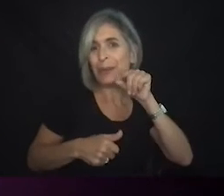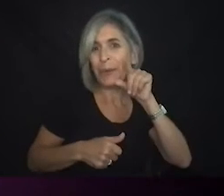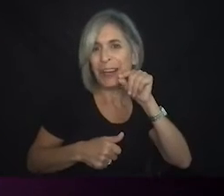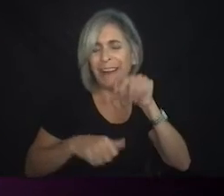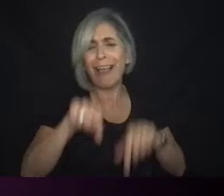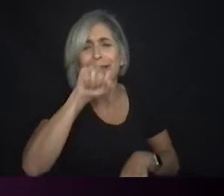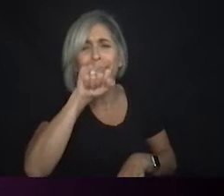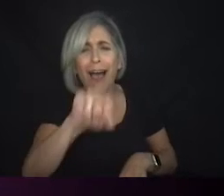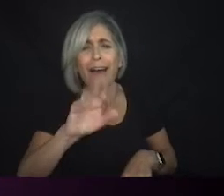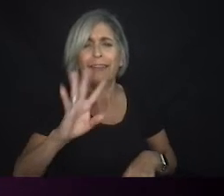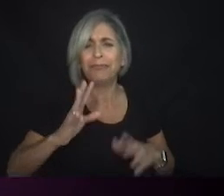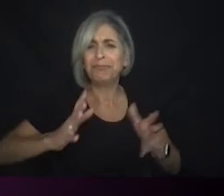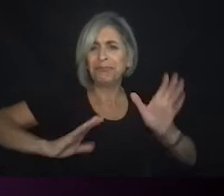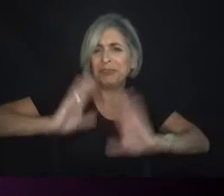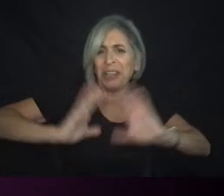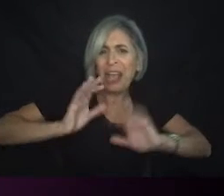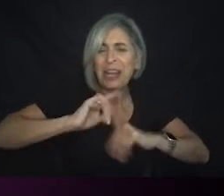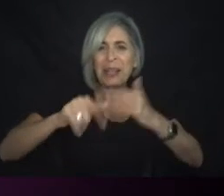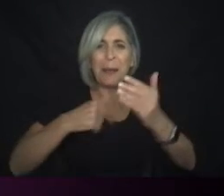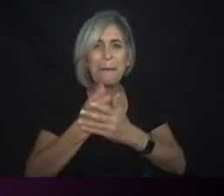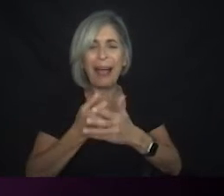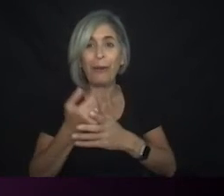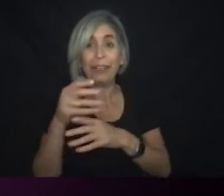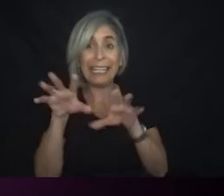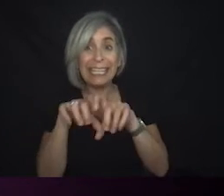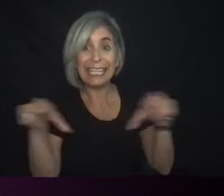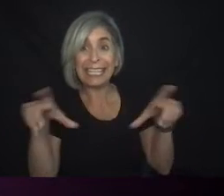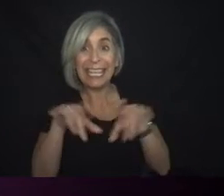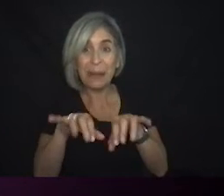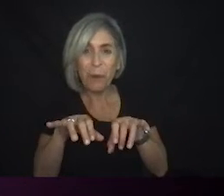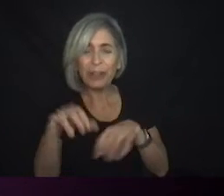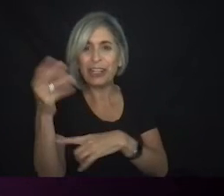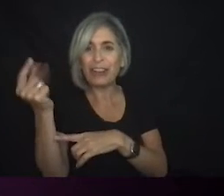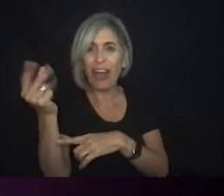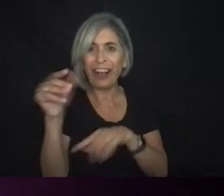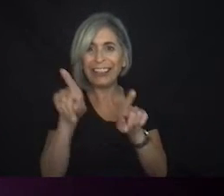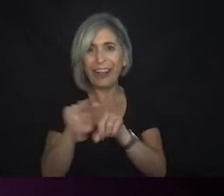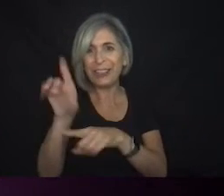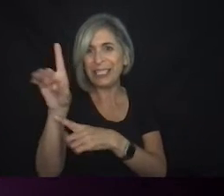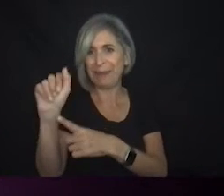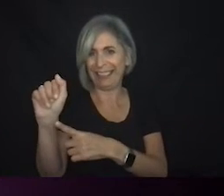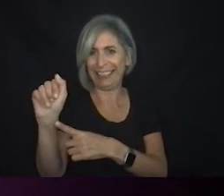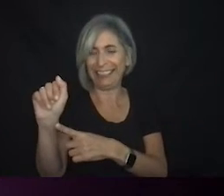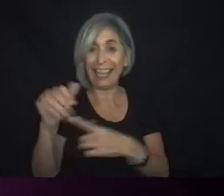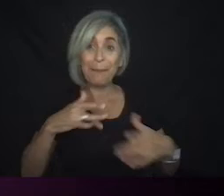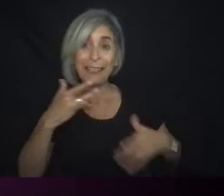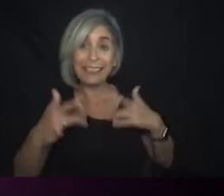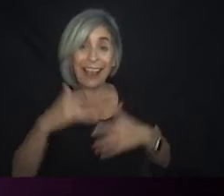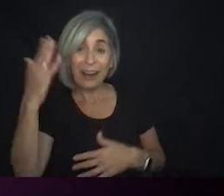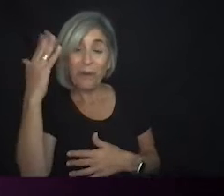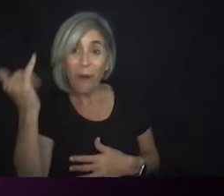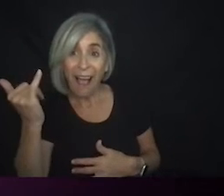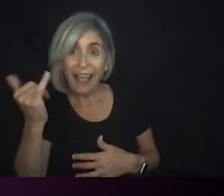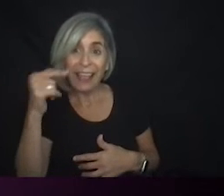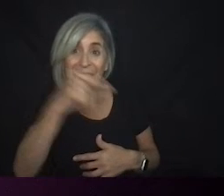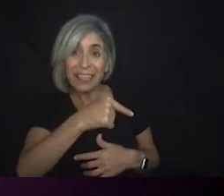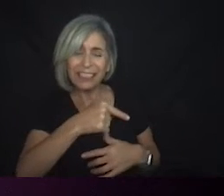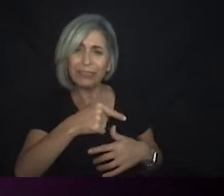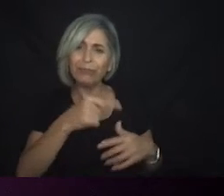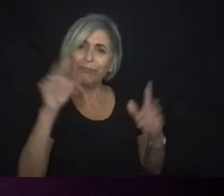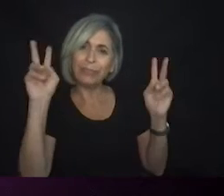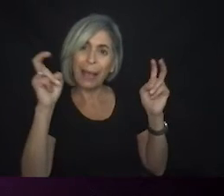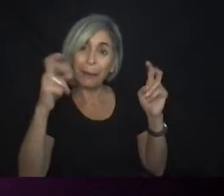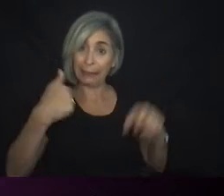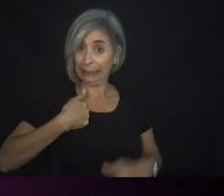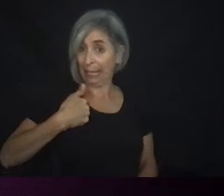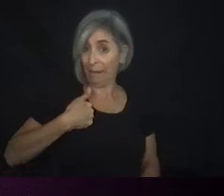about accessibility, keyboards, and dogs. But I'm really excited to give this talk today about accessibility because I'm